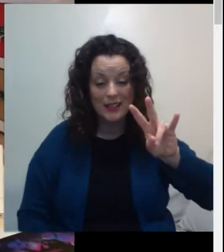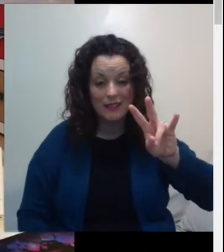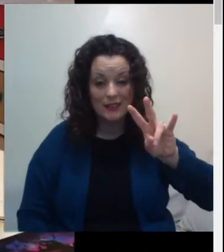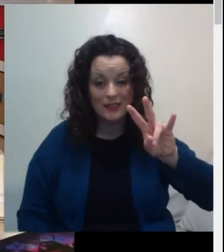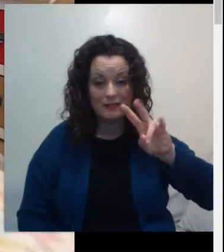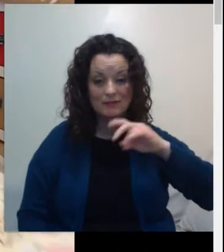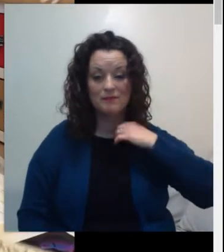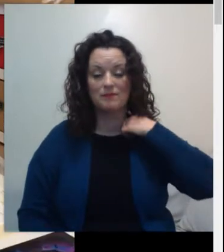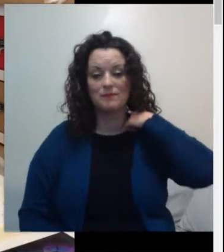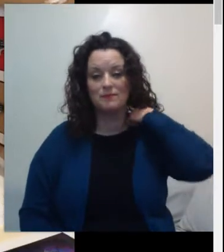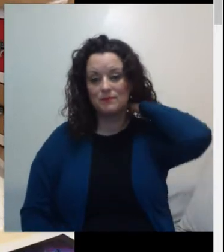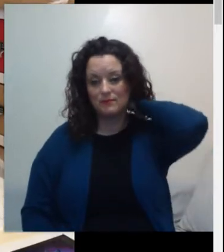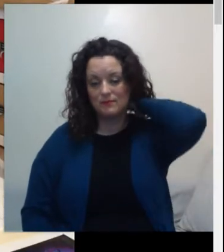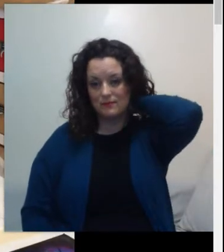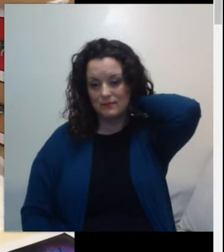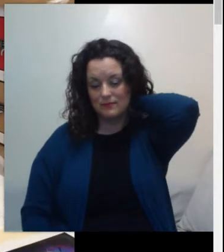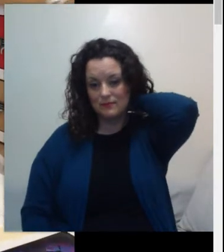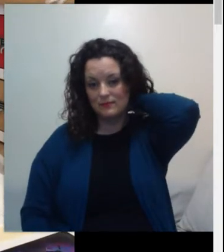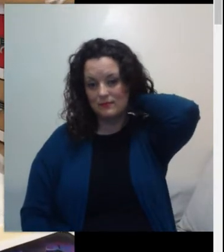Right?